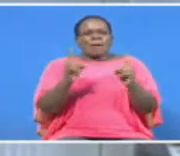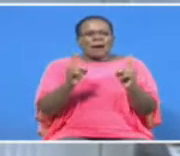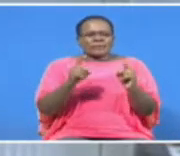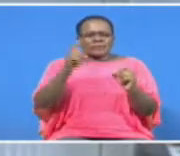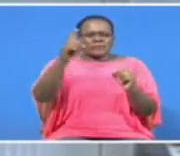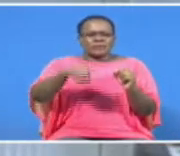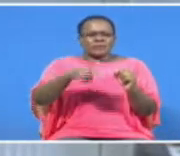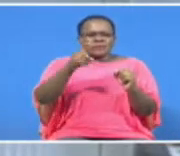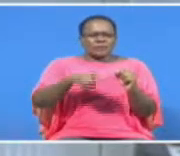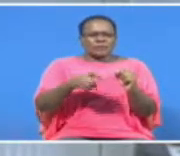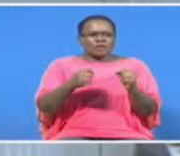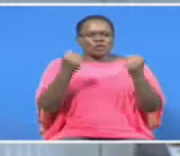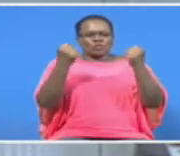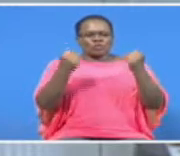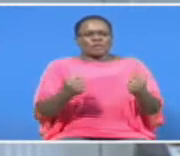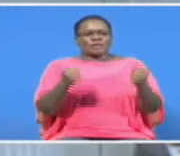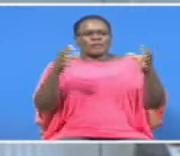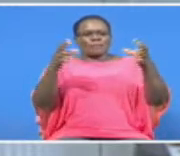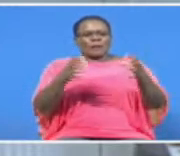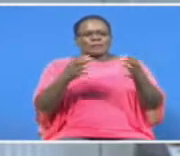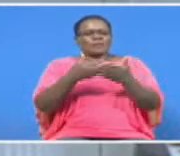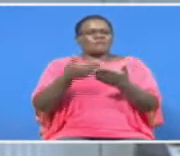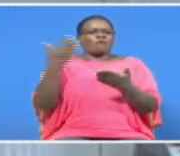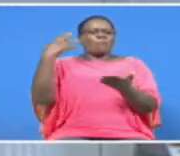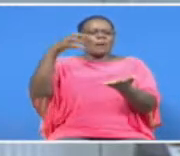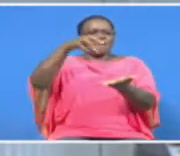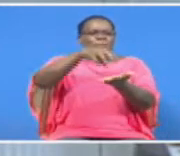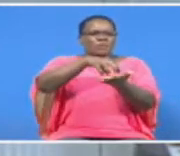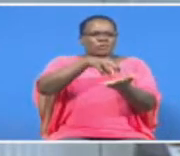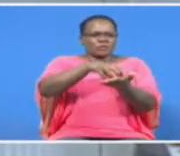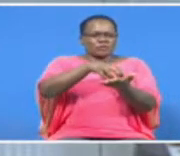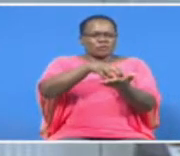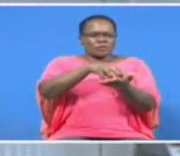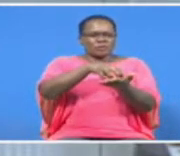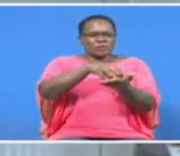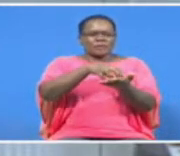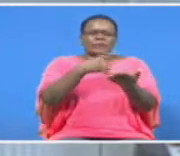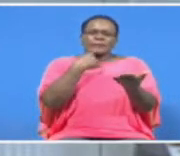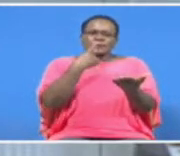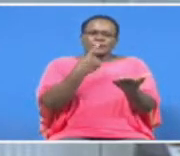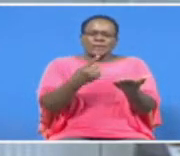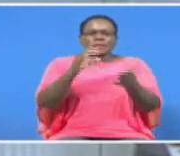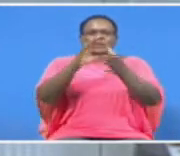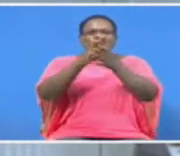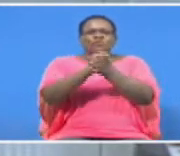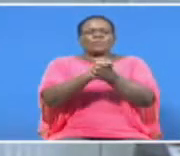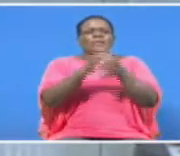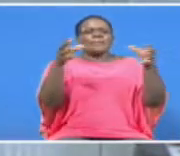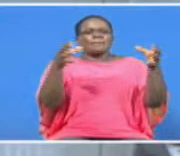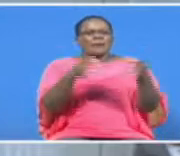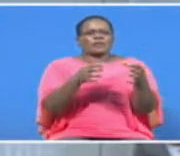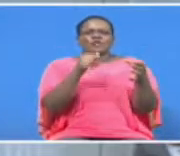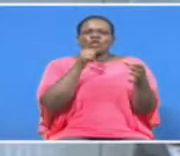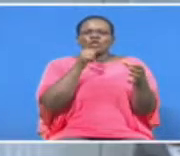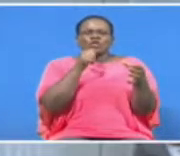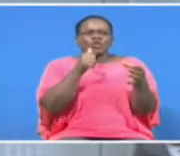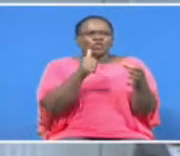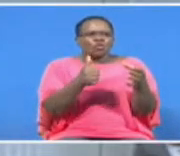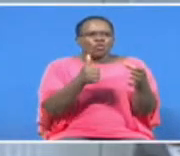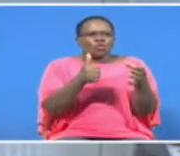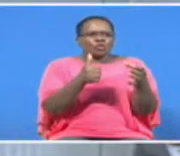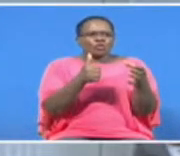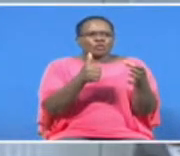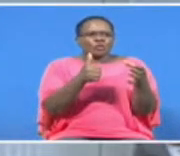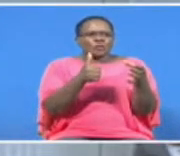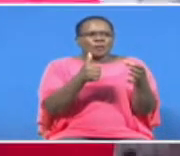is need to strengthen the party to its former self. Sabina Chege maintains that Jubilee Party should not be allowed to